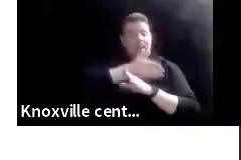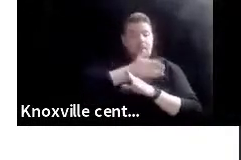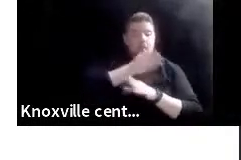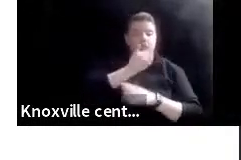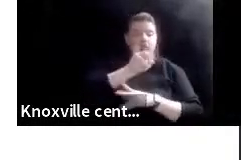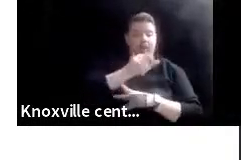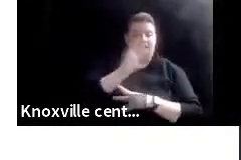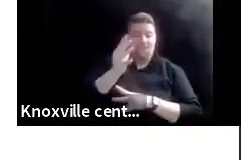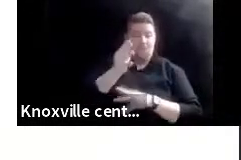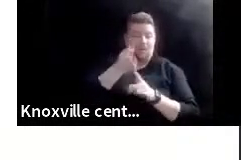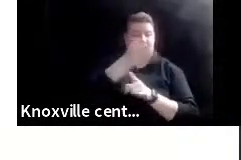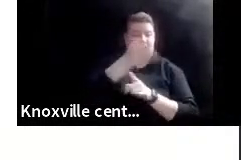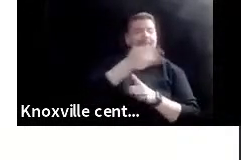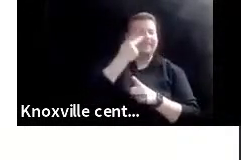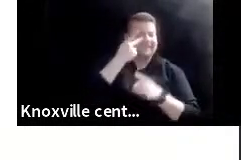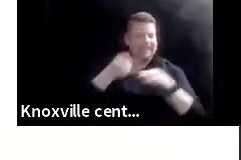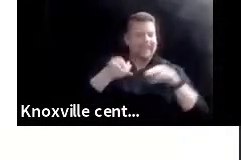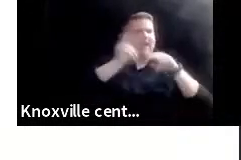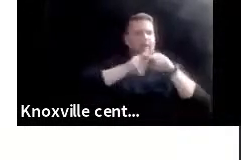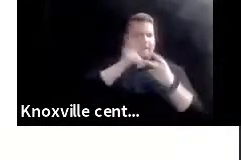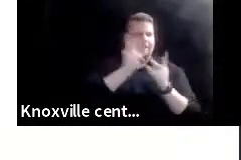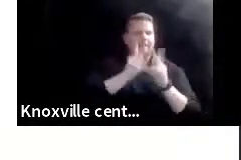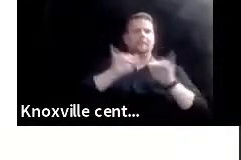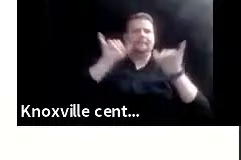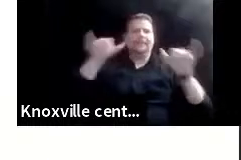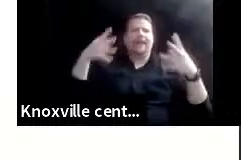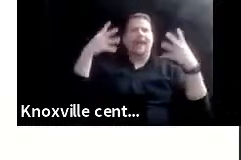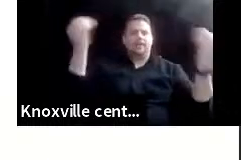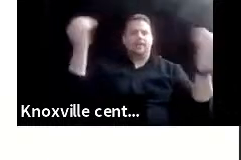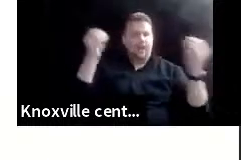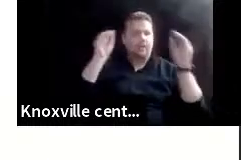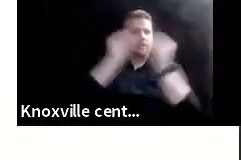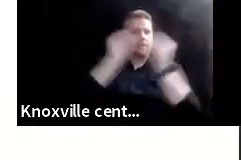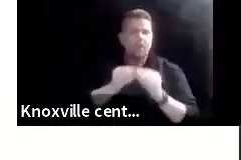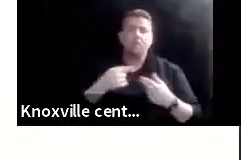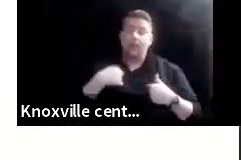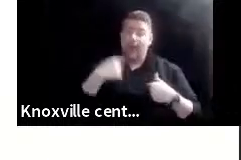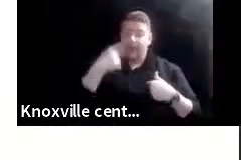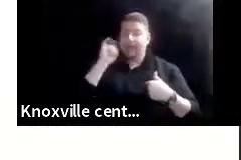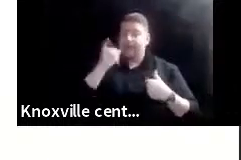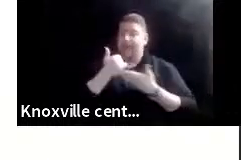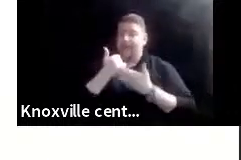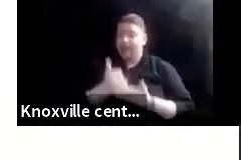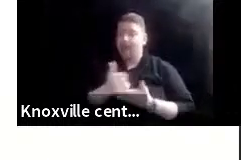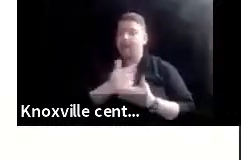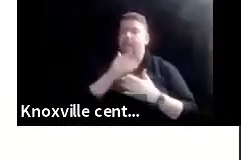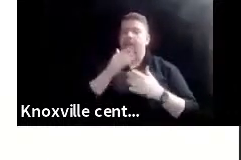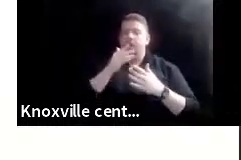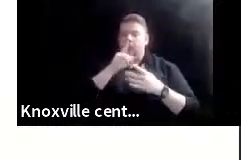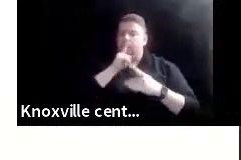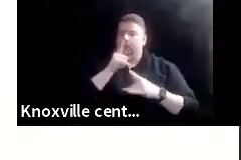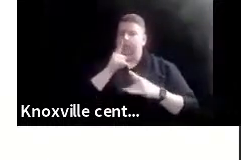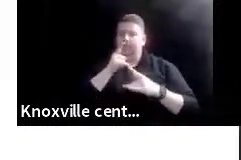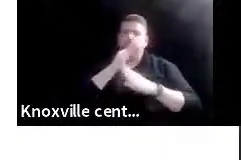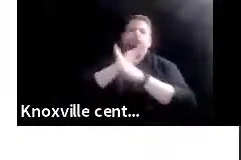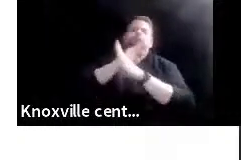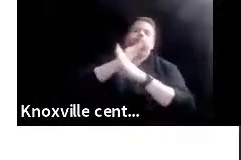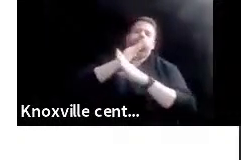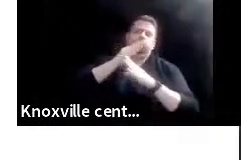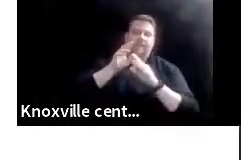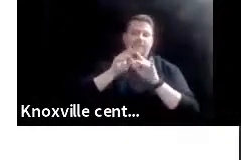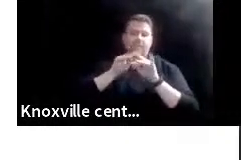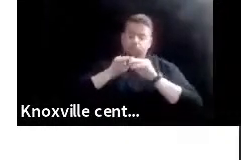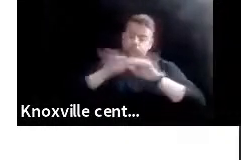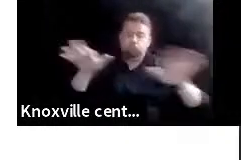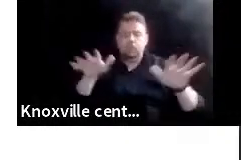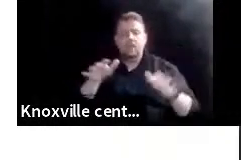Day some increase. People were staying outside more, which we think probably helped blunt the effects of virus transmission then. We